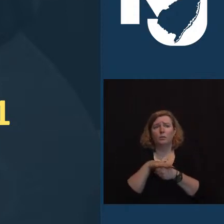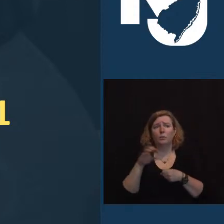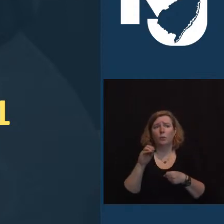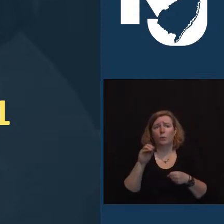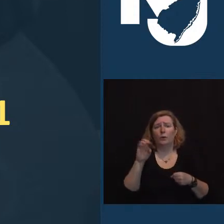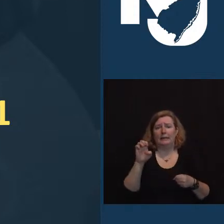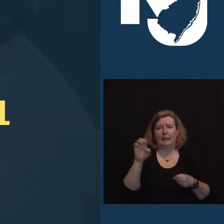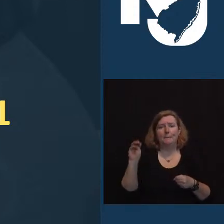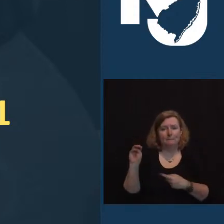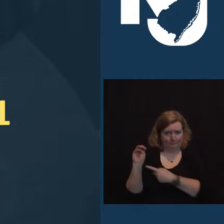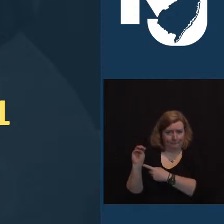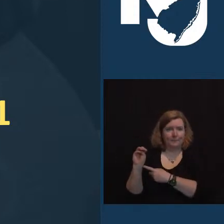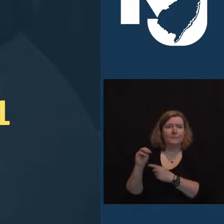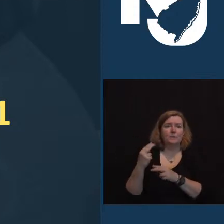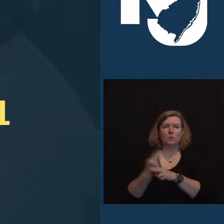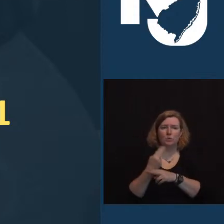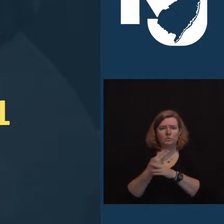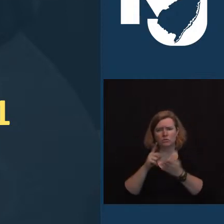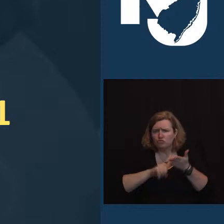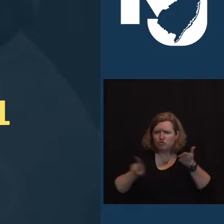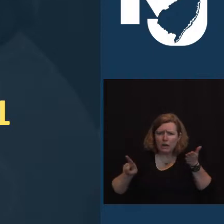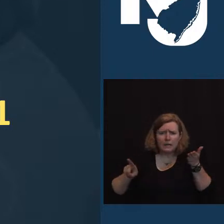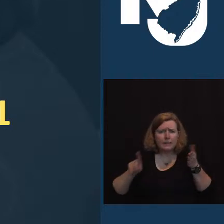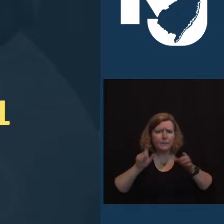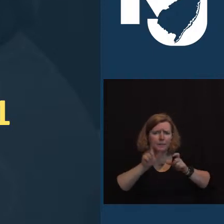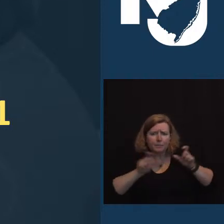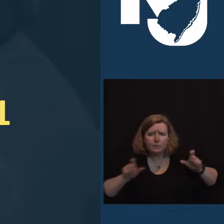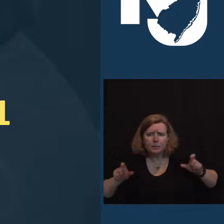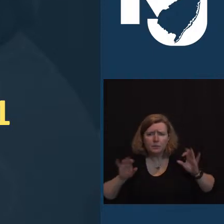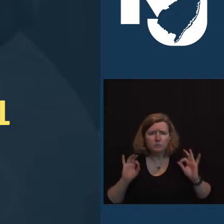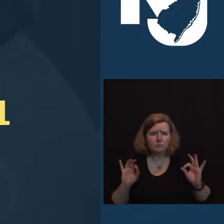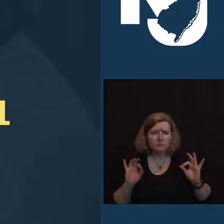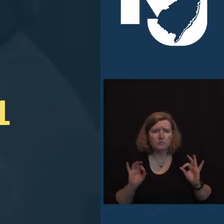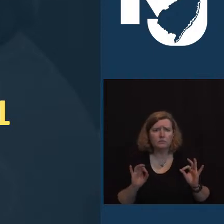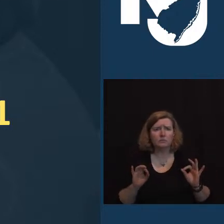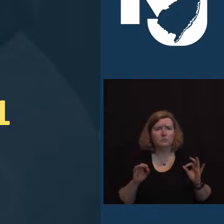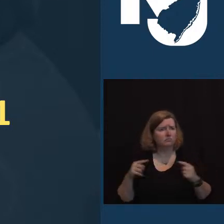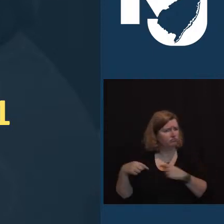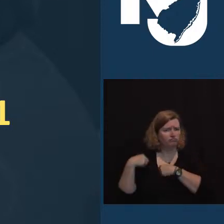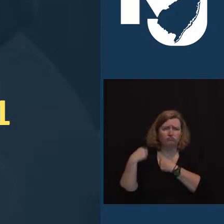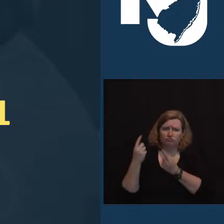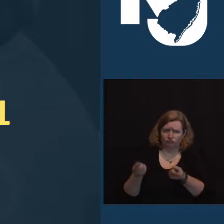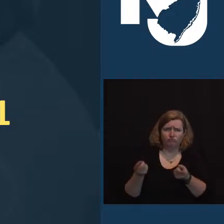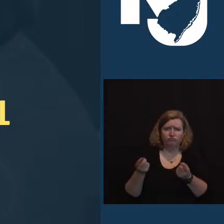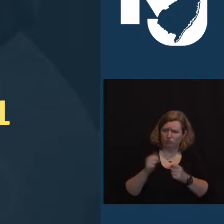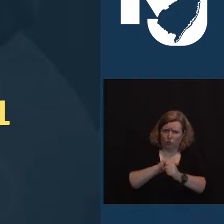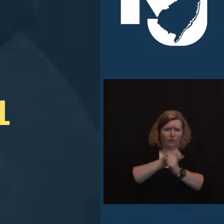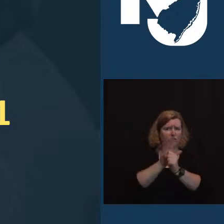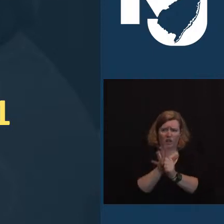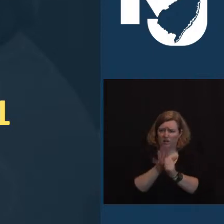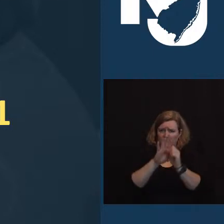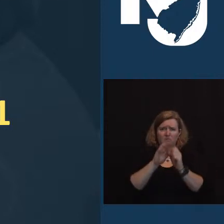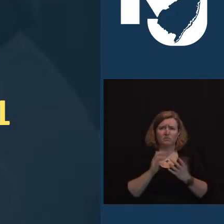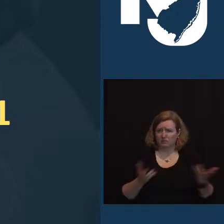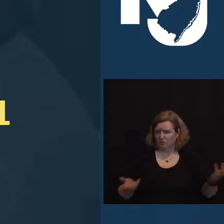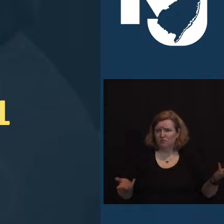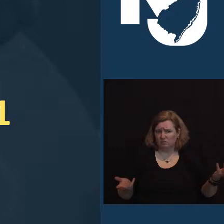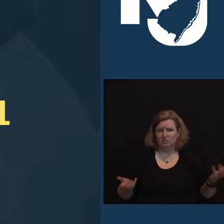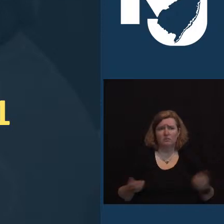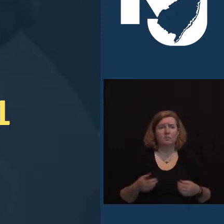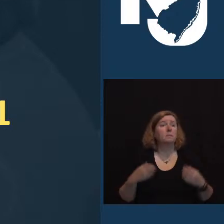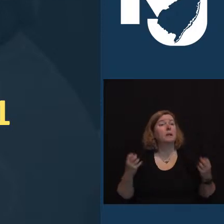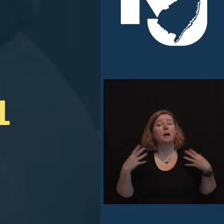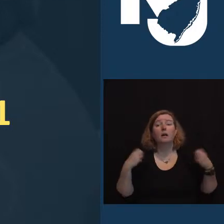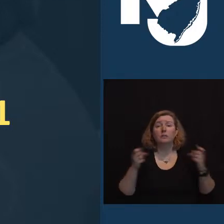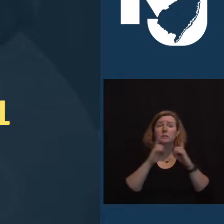conduct wellness checks on homebound residents throughout this pandemic, and Pat, you know that well, and many health departments are using this list